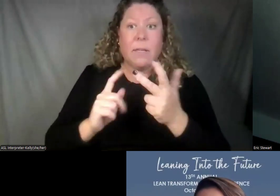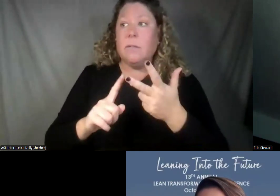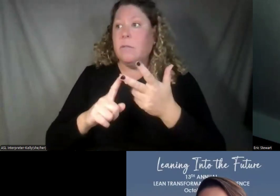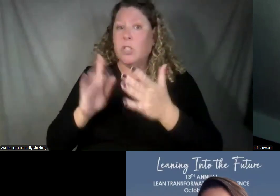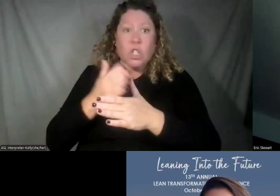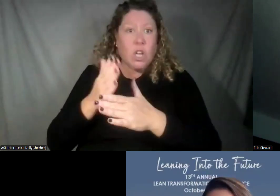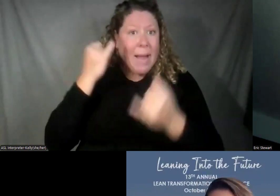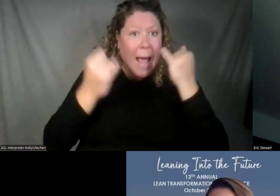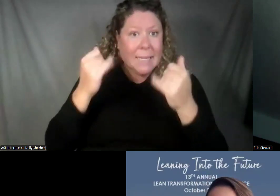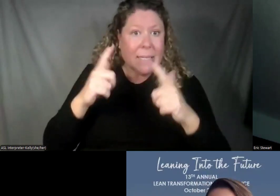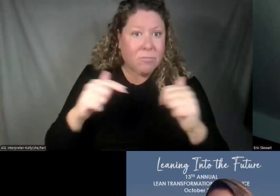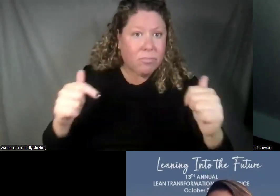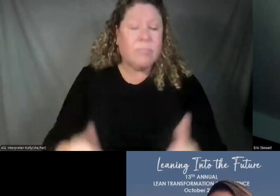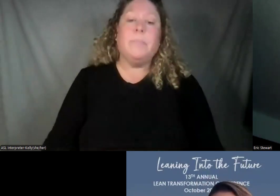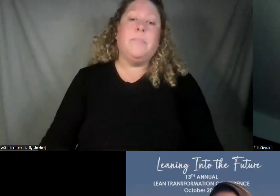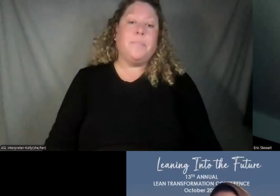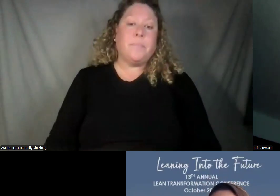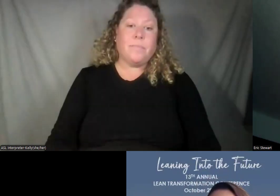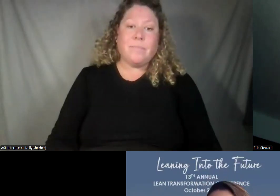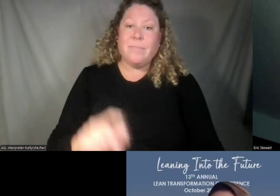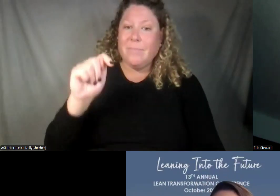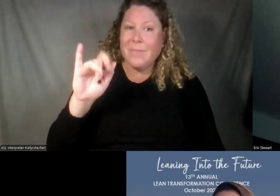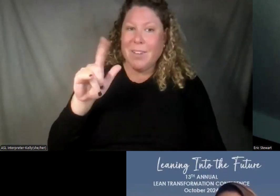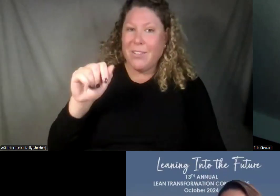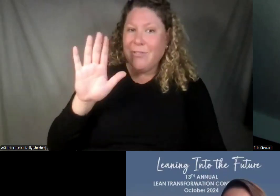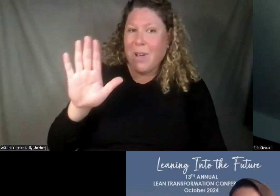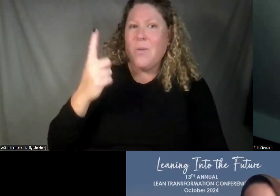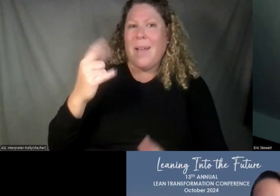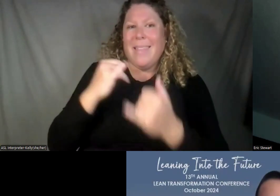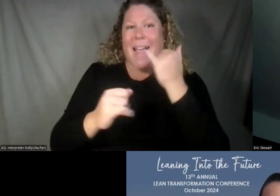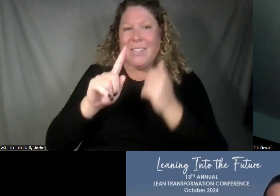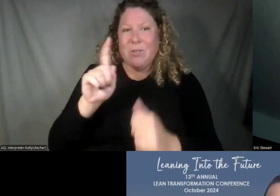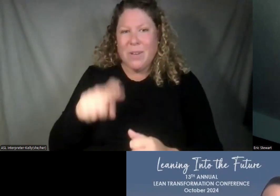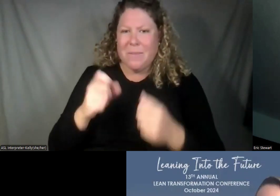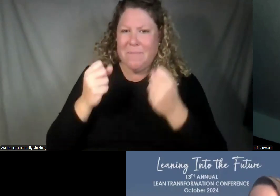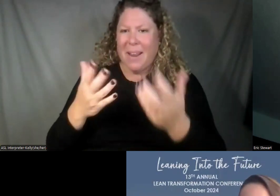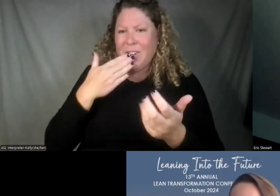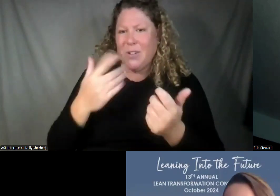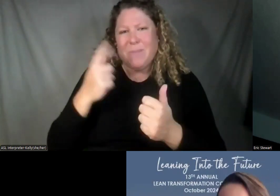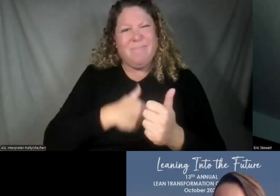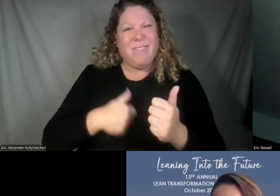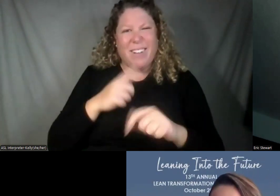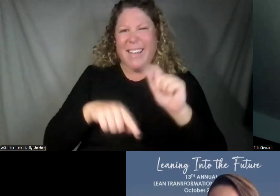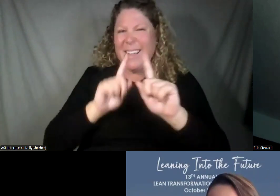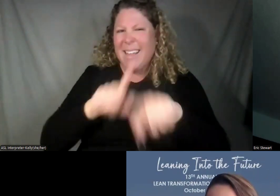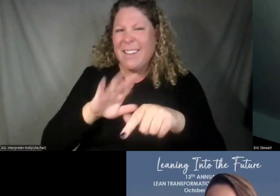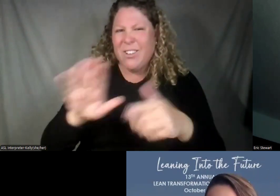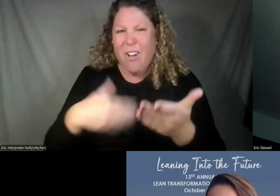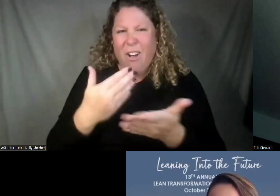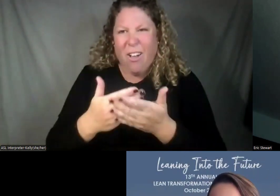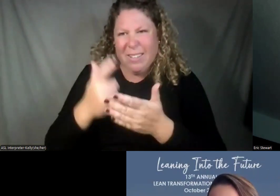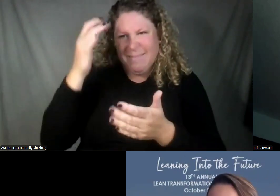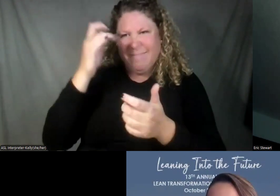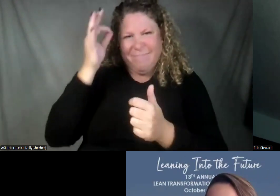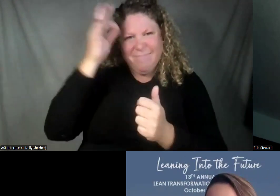that. Wonderful. Thank you. And this last question, because there are so many good ones. I'm so sorry, folks. We can't get to all of them. I'm getting close on time,